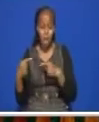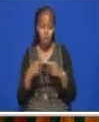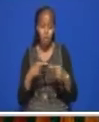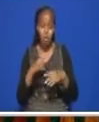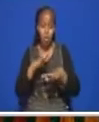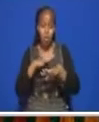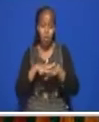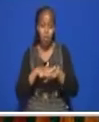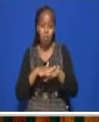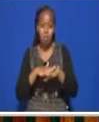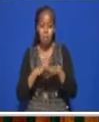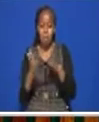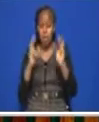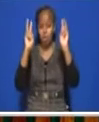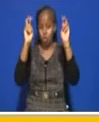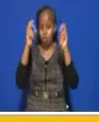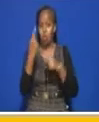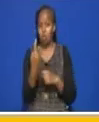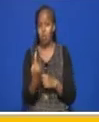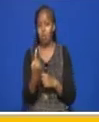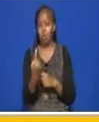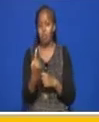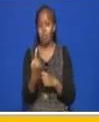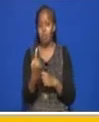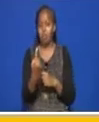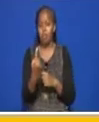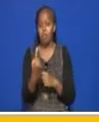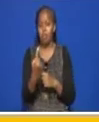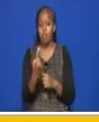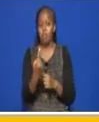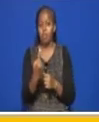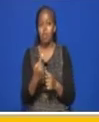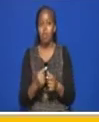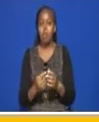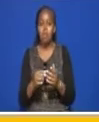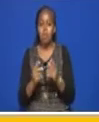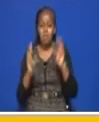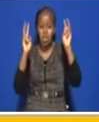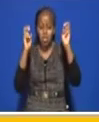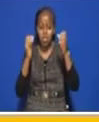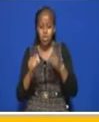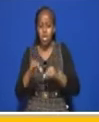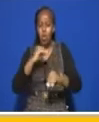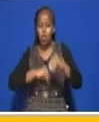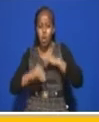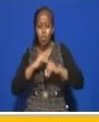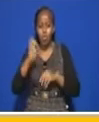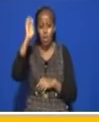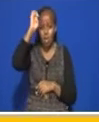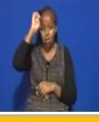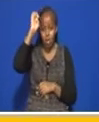a contemporary topic or a contentious topic. Issues like corruption,